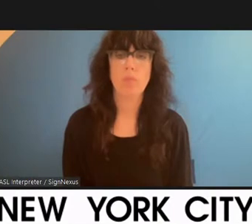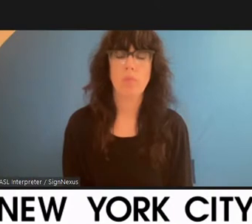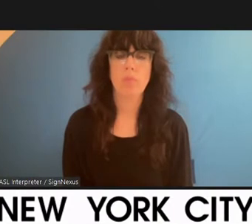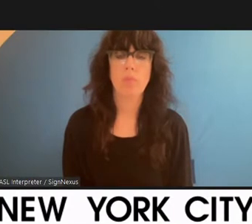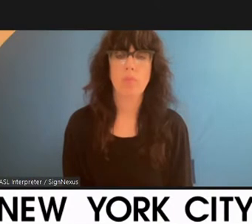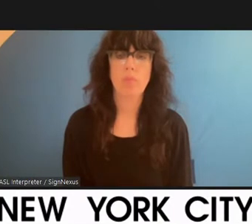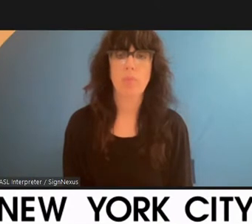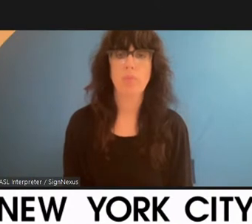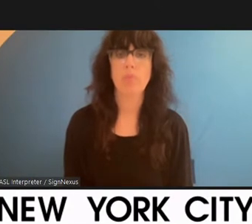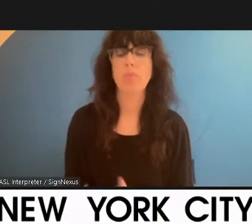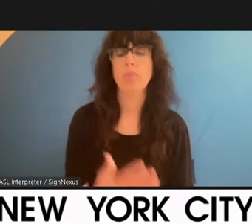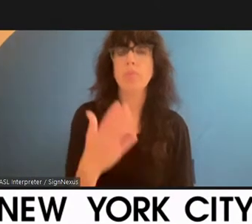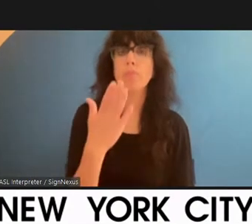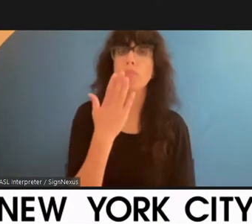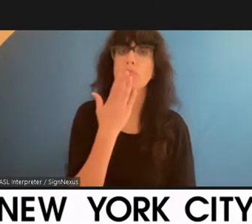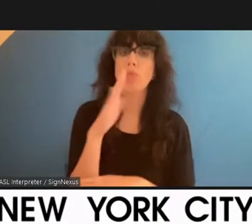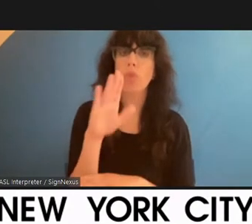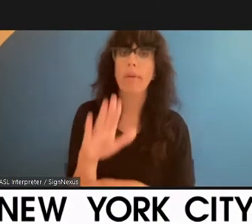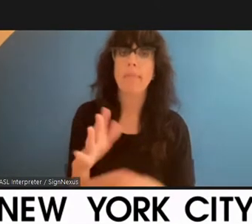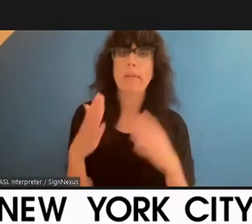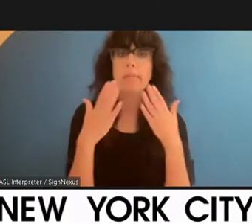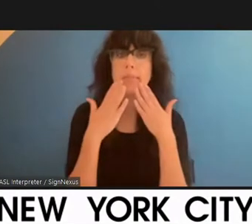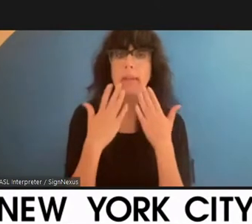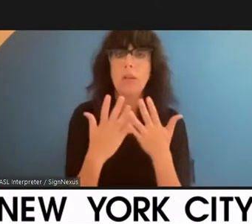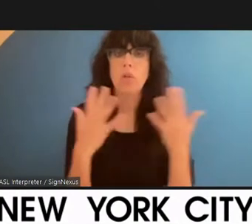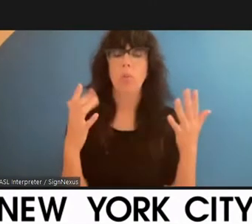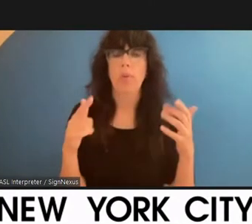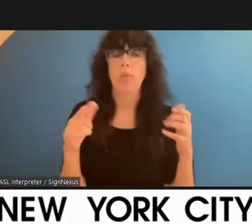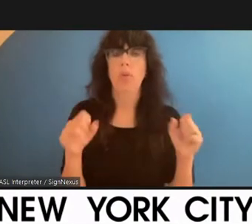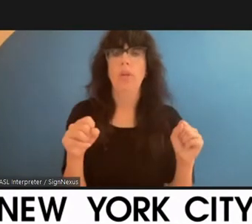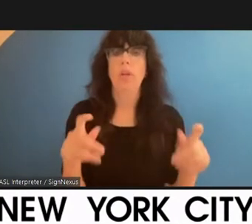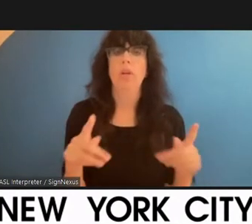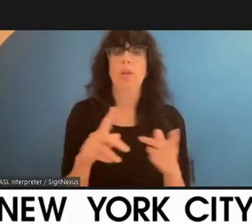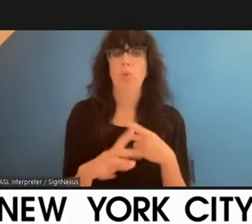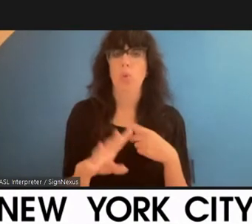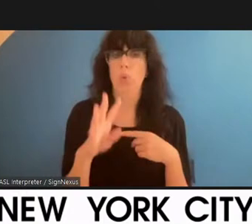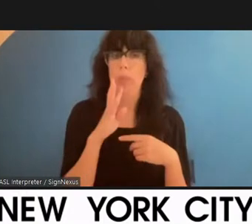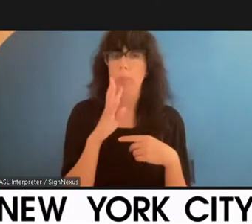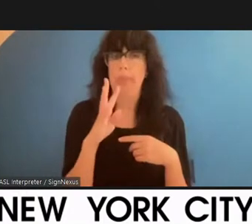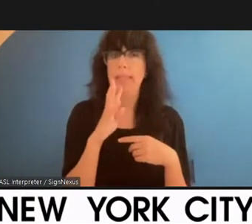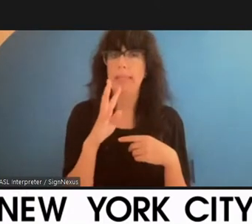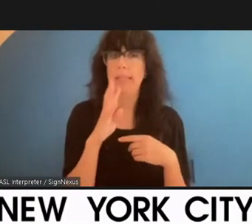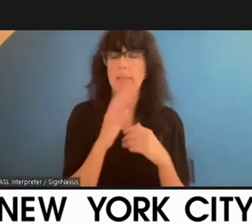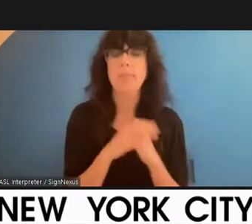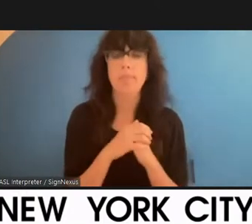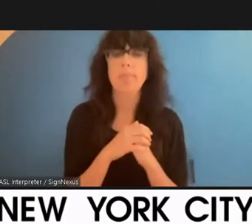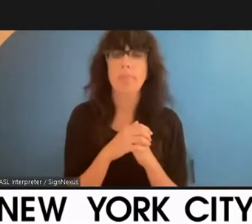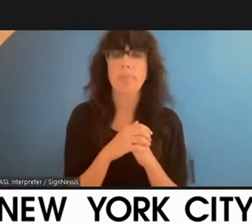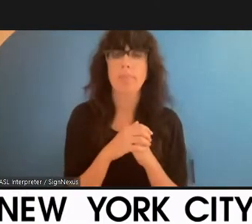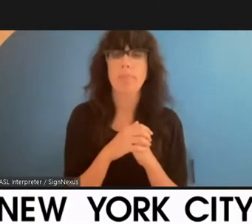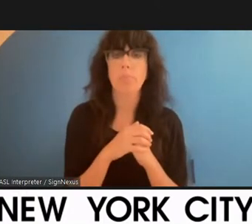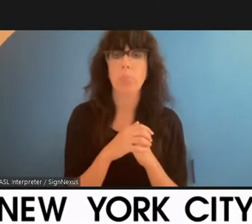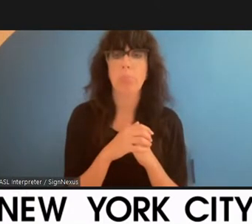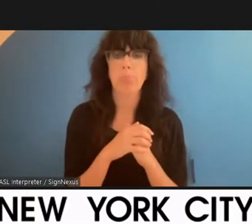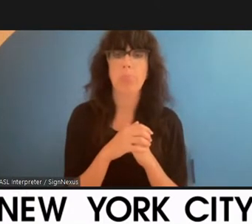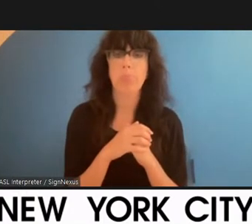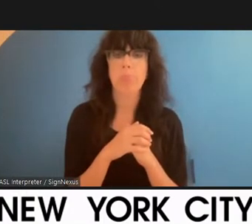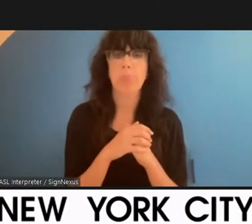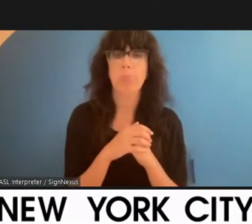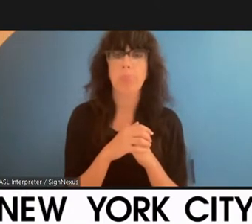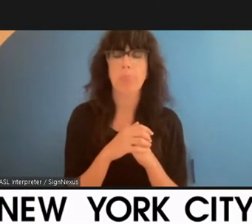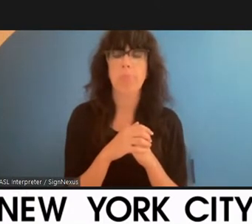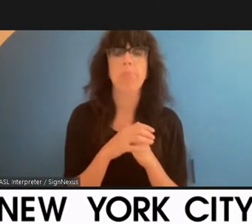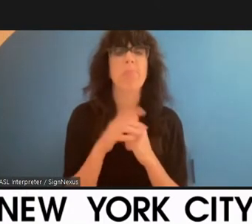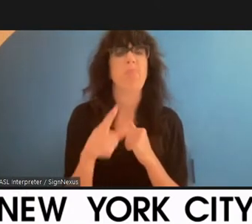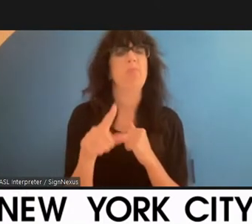well good evening thank you very much for the opportunity to speak with you tonight i think the hearing certainly was